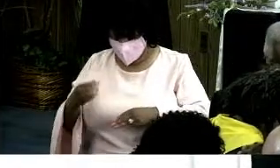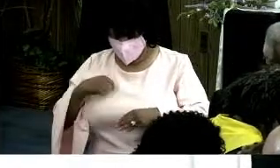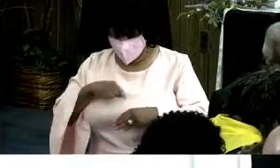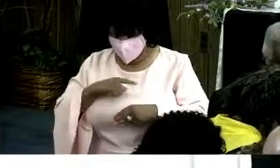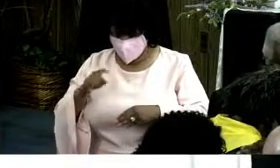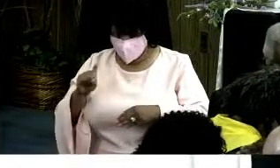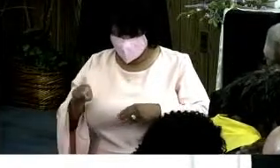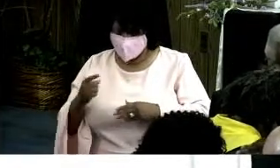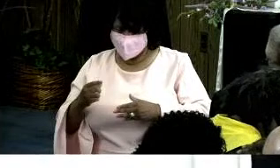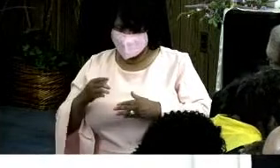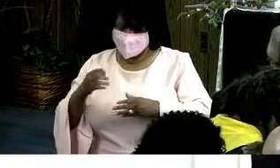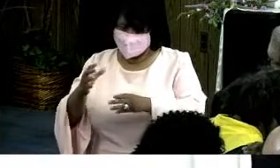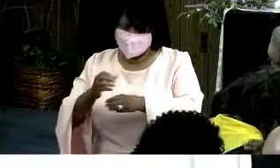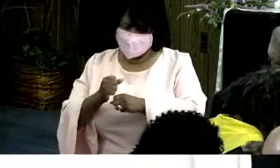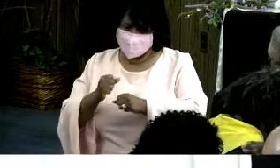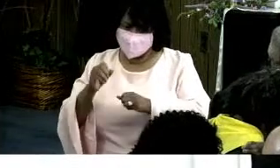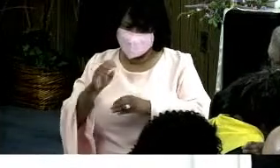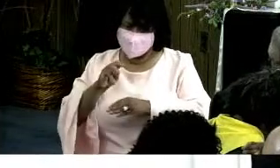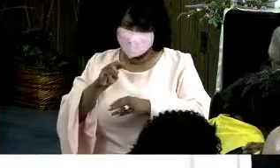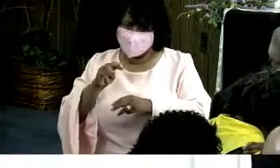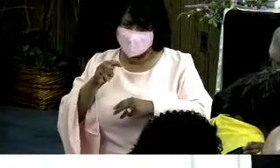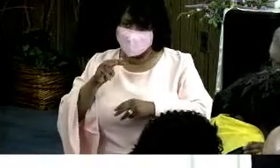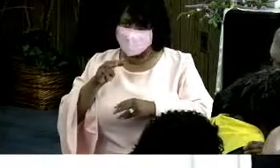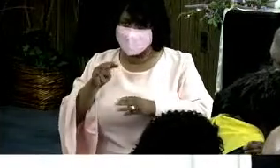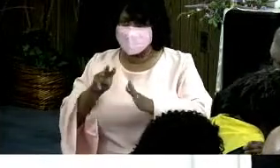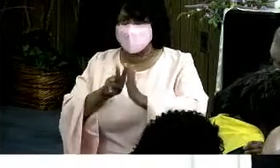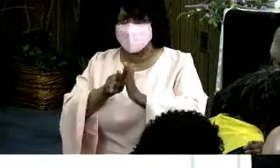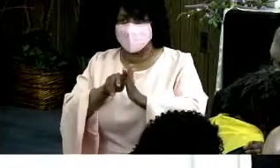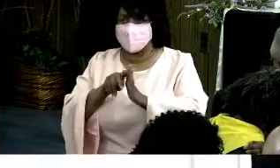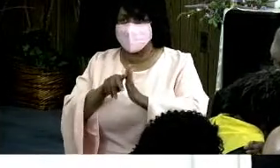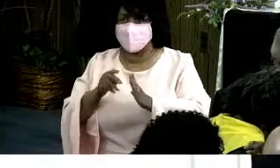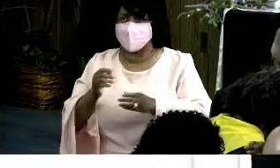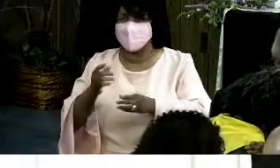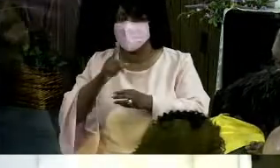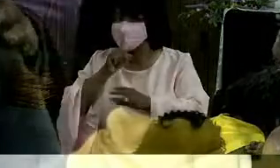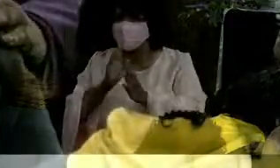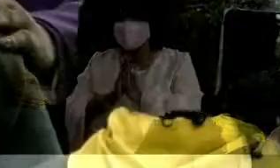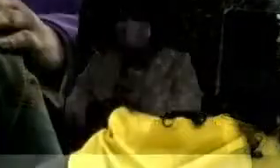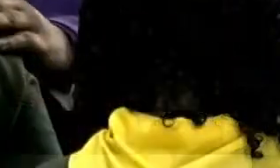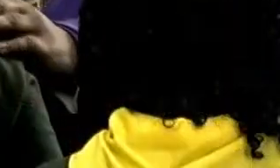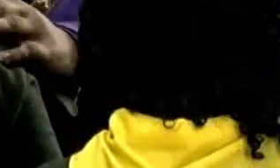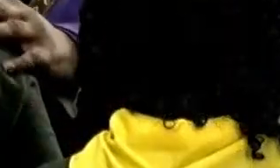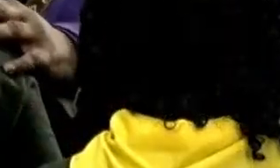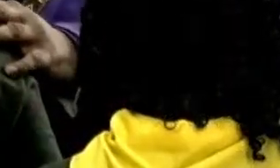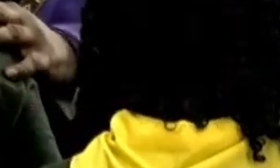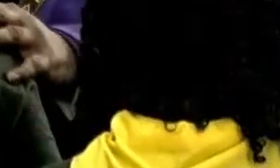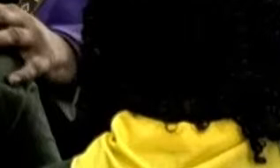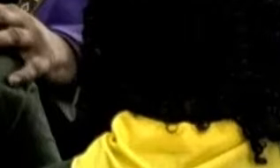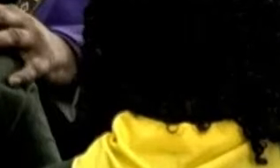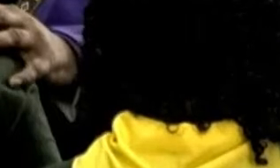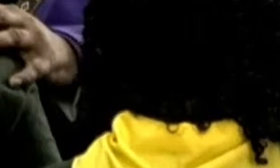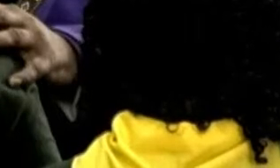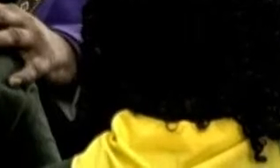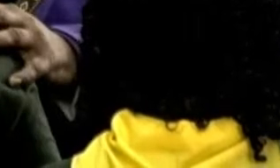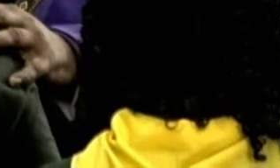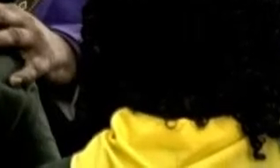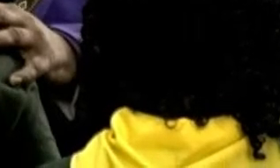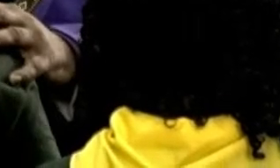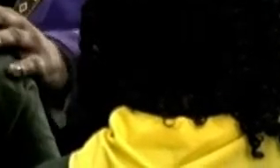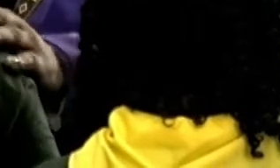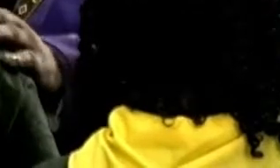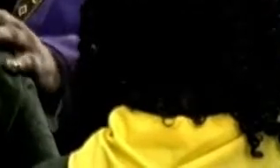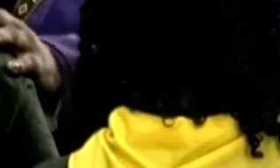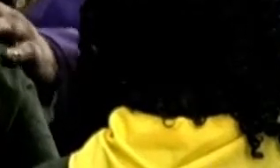moment to pray for their safety and security, that they experience every moment of joy that you